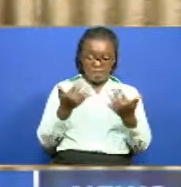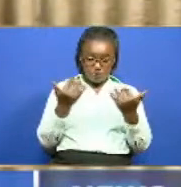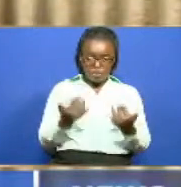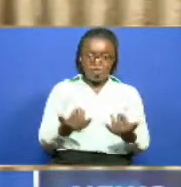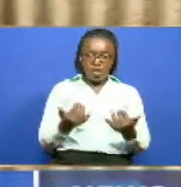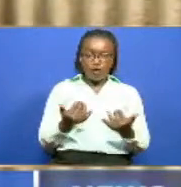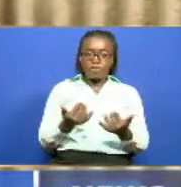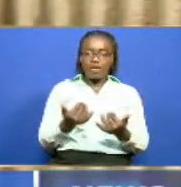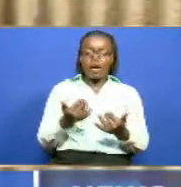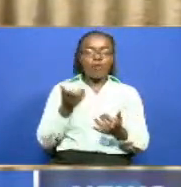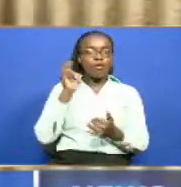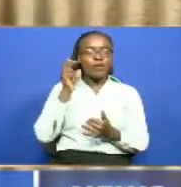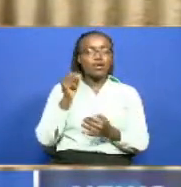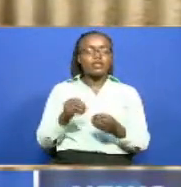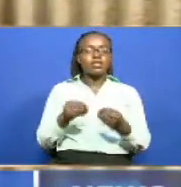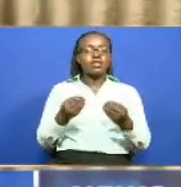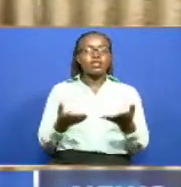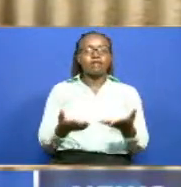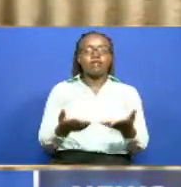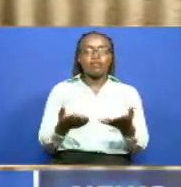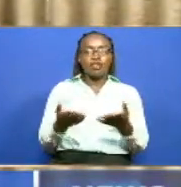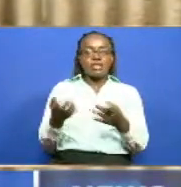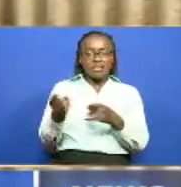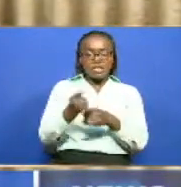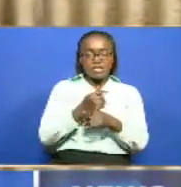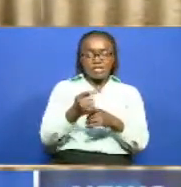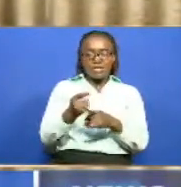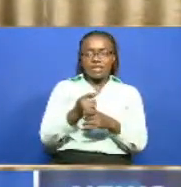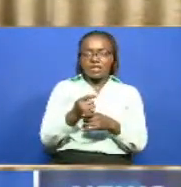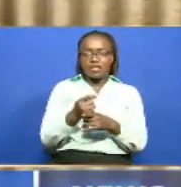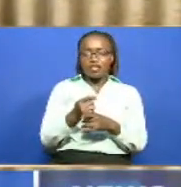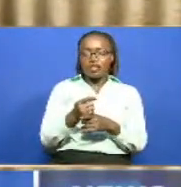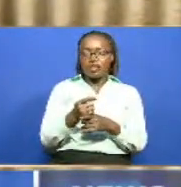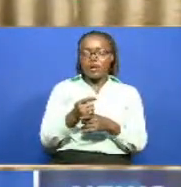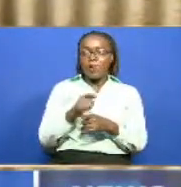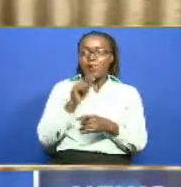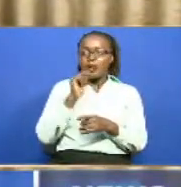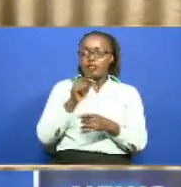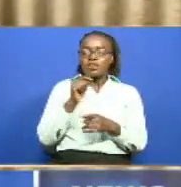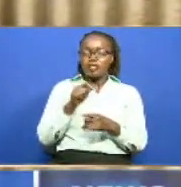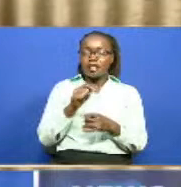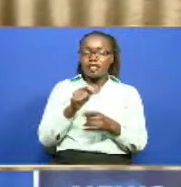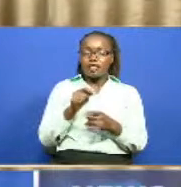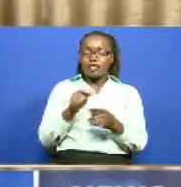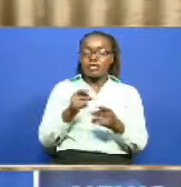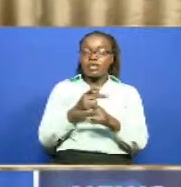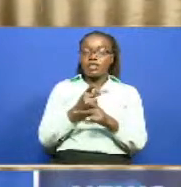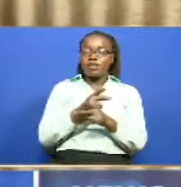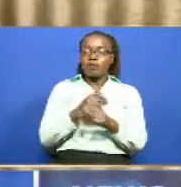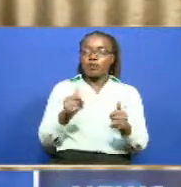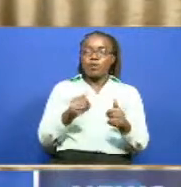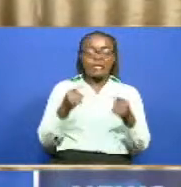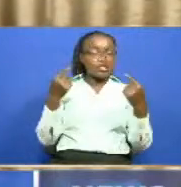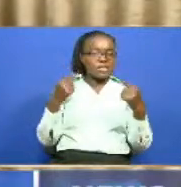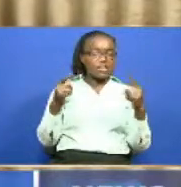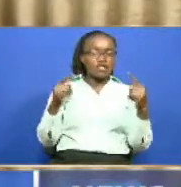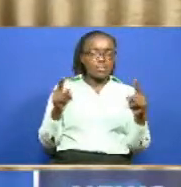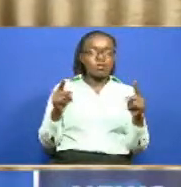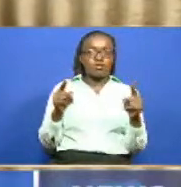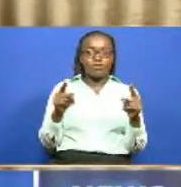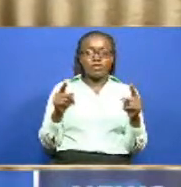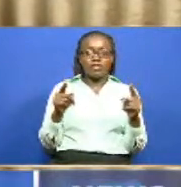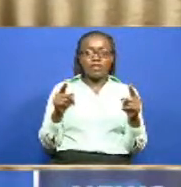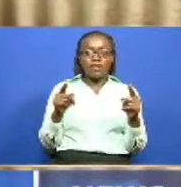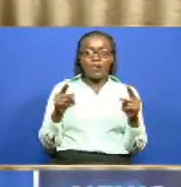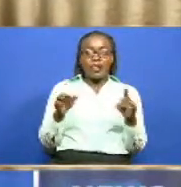now laying eggs. We've been trained on chicken husbandry, which has been a very successful mission. And